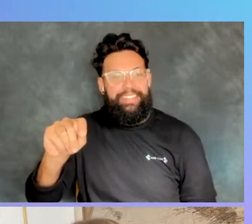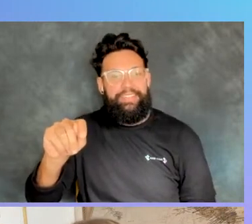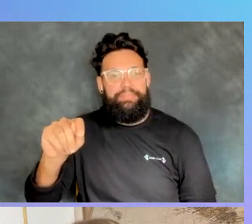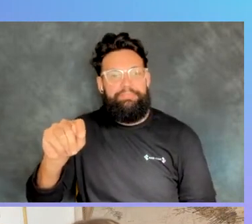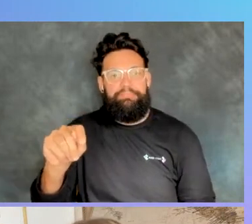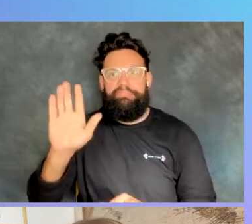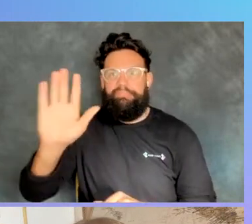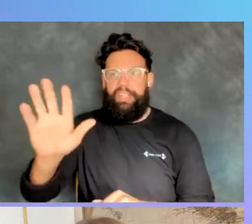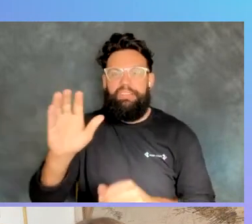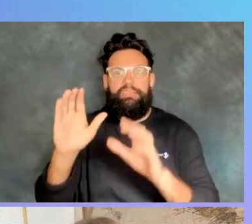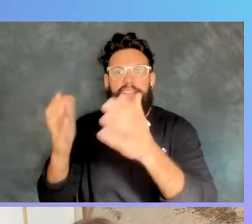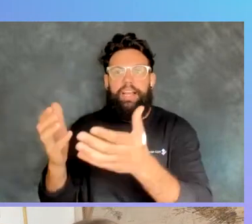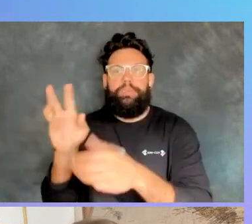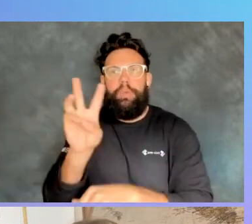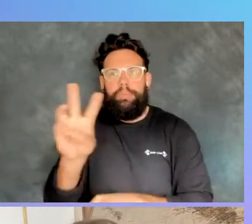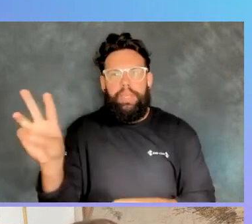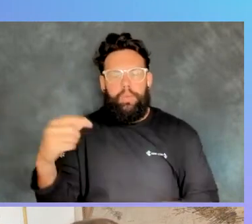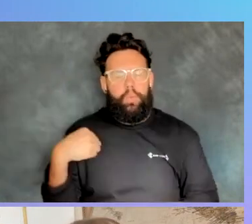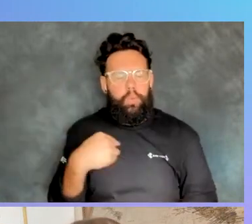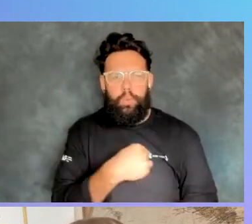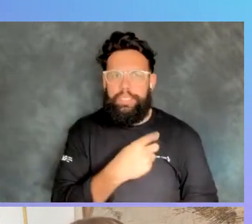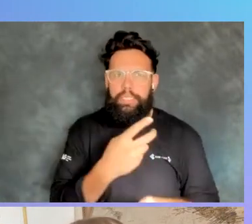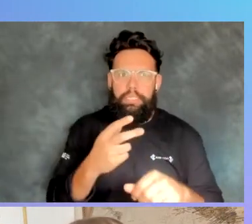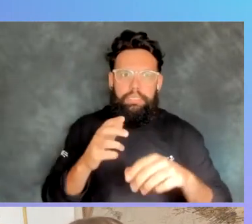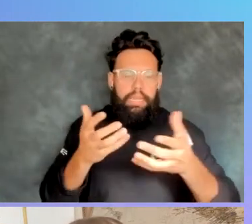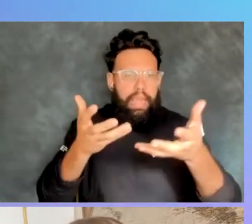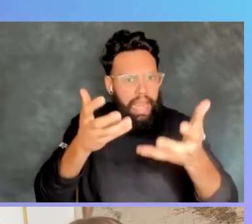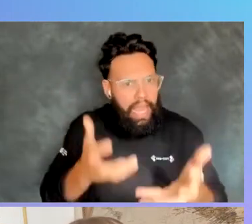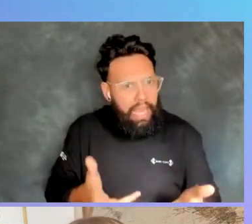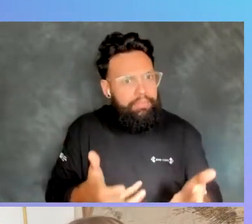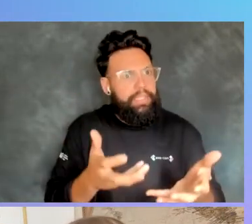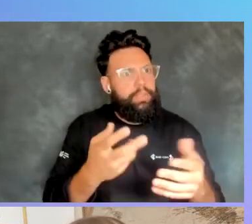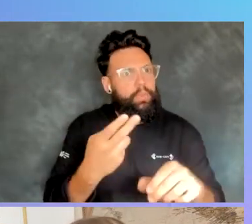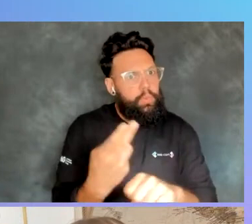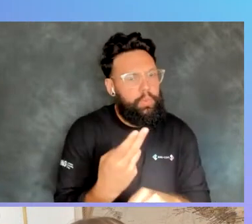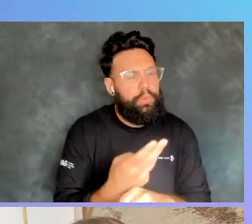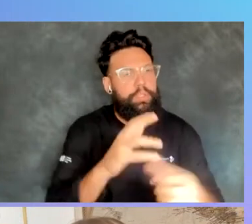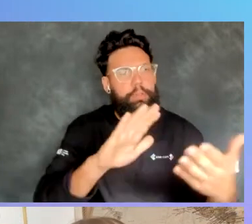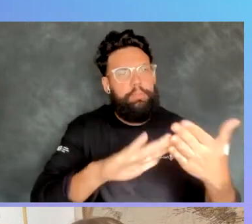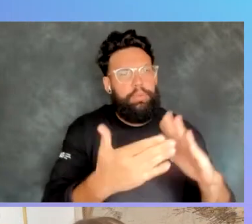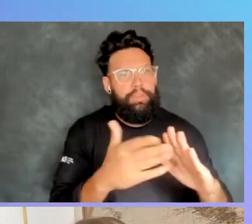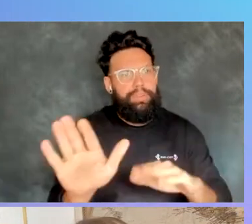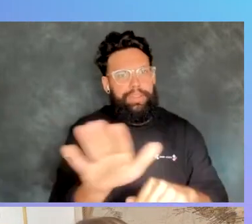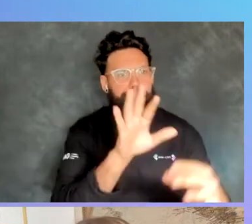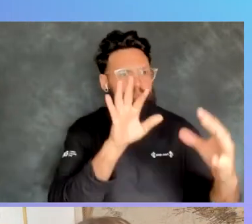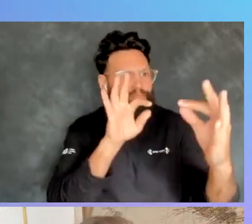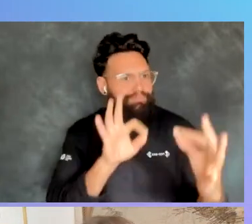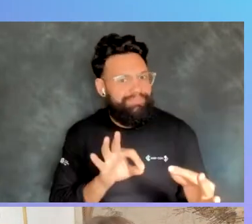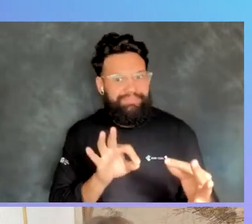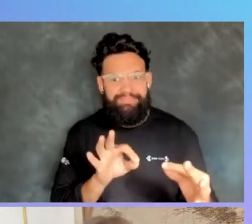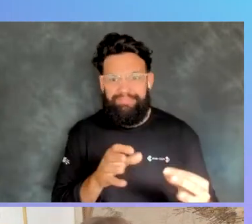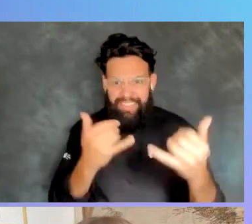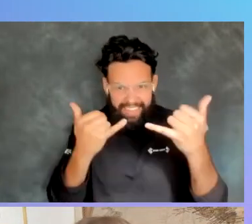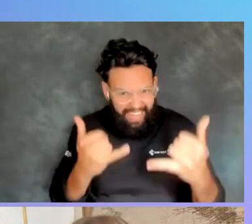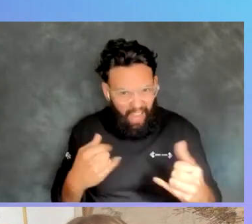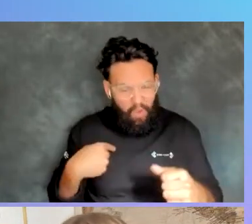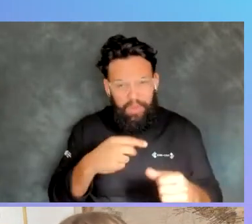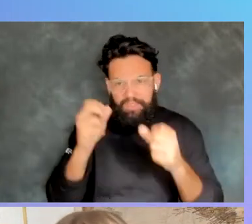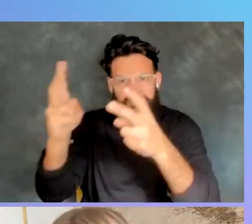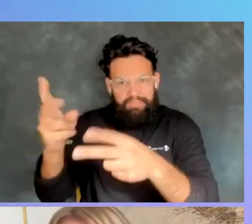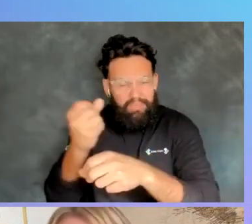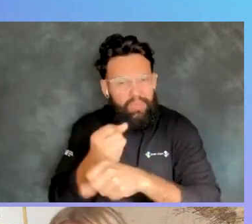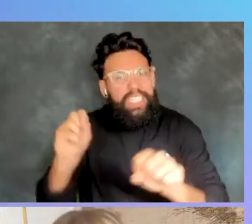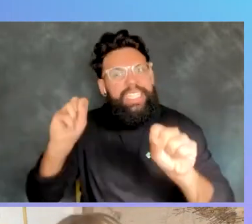of this project. So you can access actually all of the Tactile schematics and their guidelines right now for free. The website